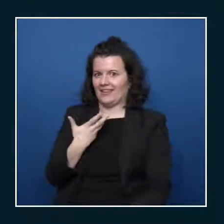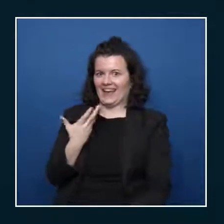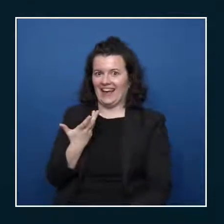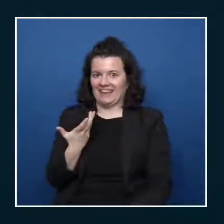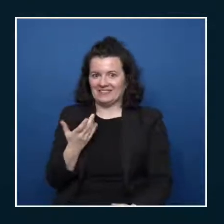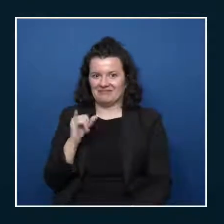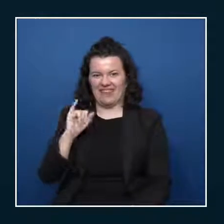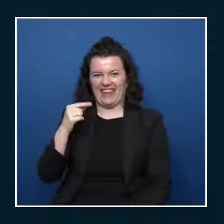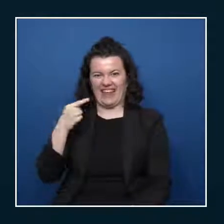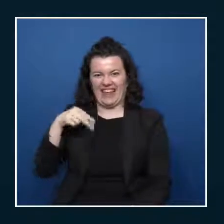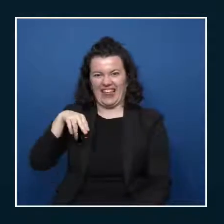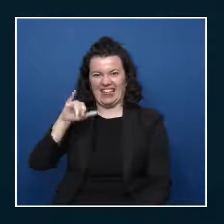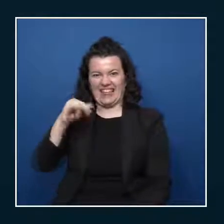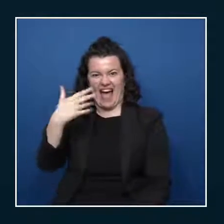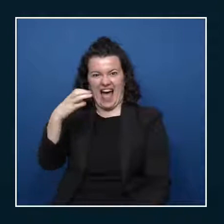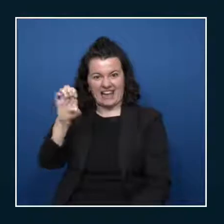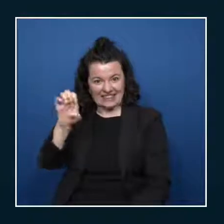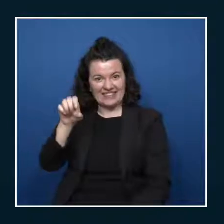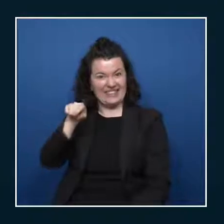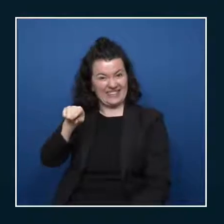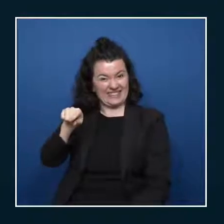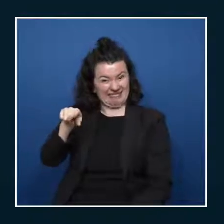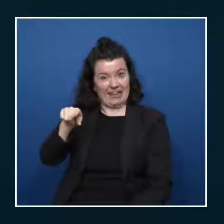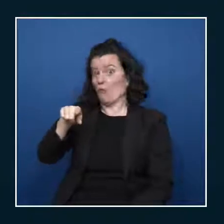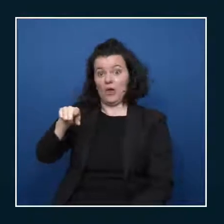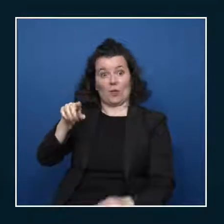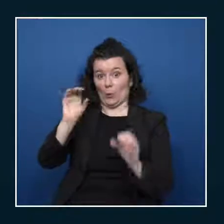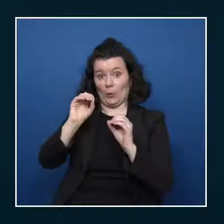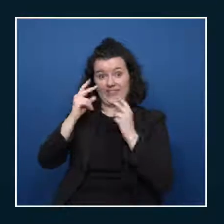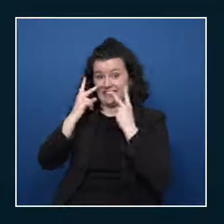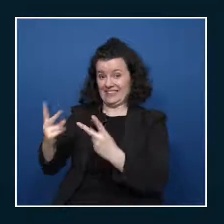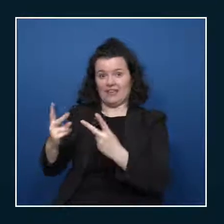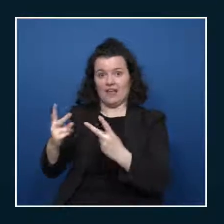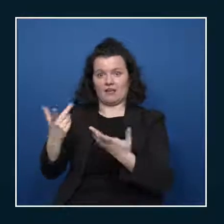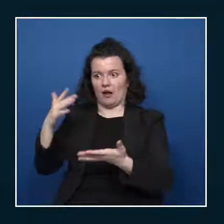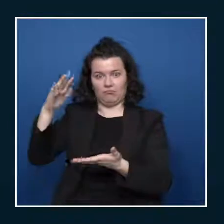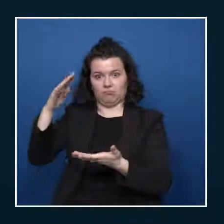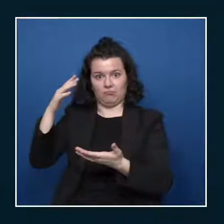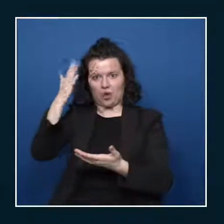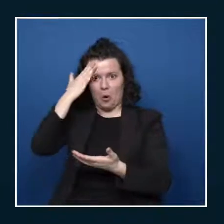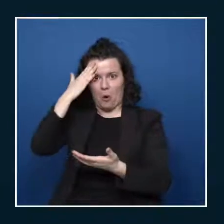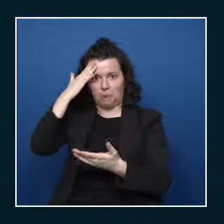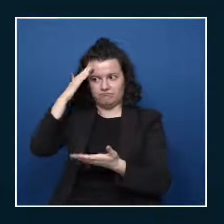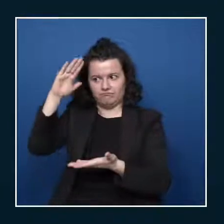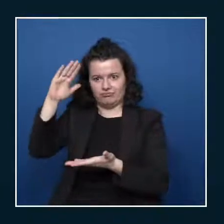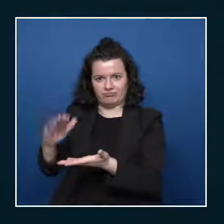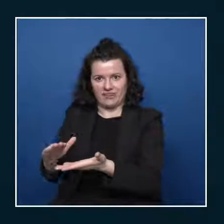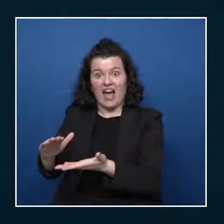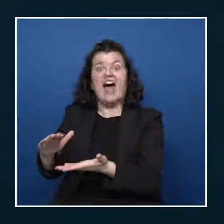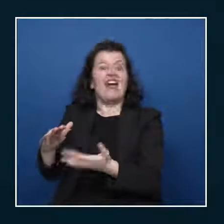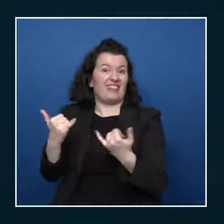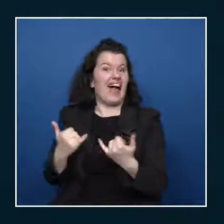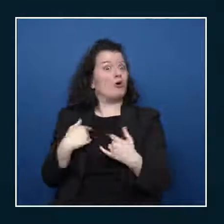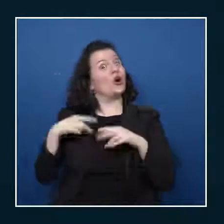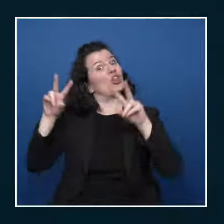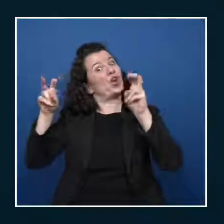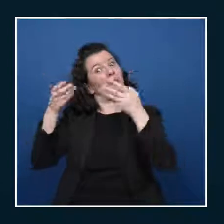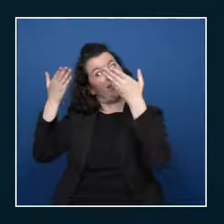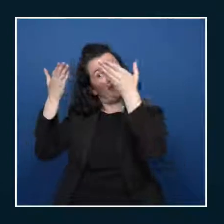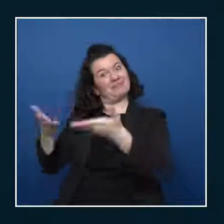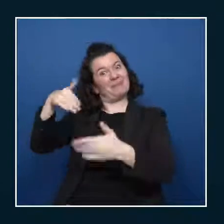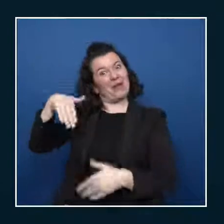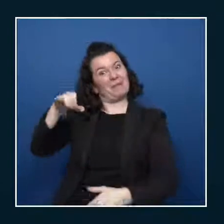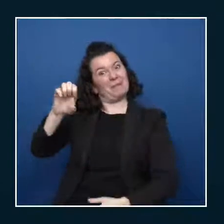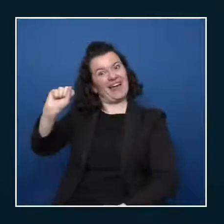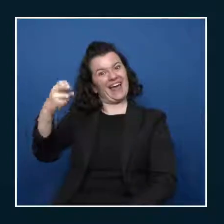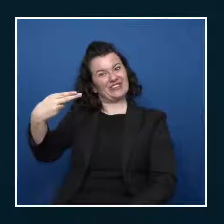and that's the one that we had not seen, and the one we knew the least about, and the one that they wanted us to talk the most about. And so we,